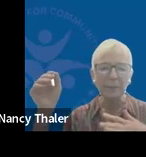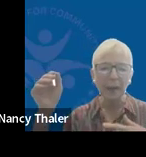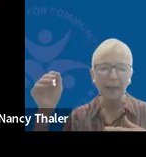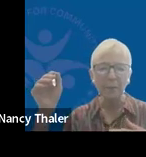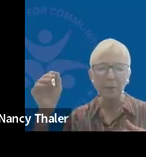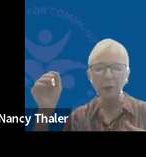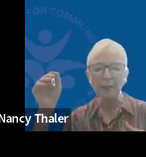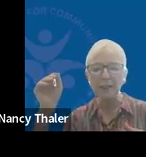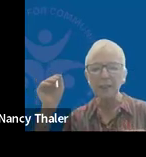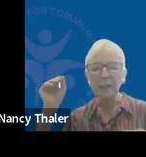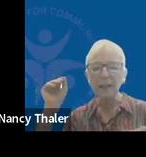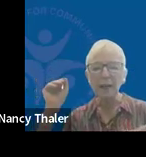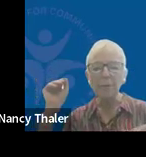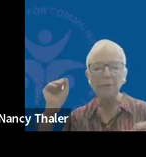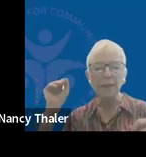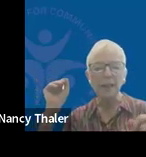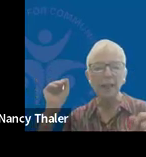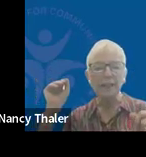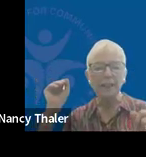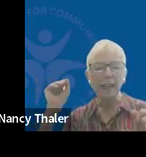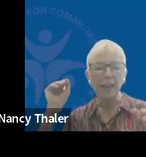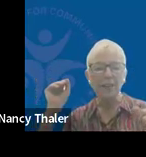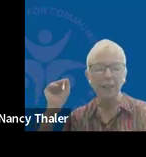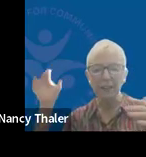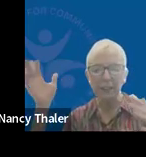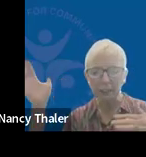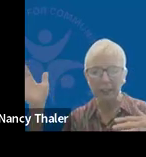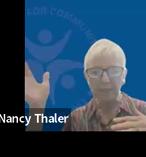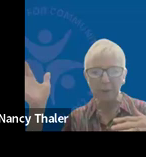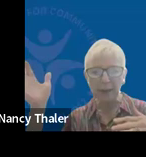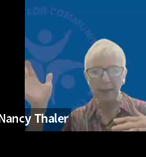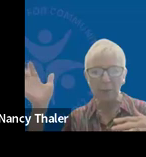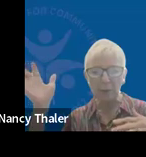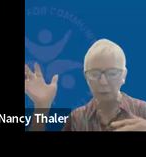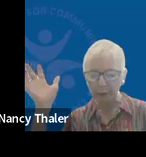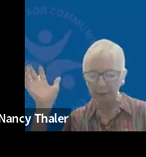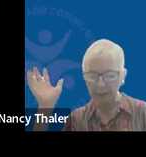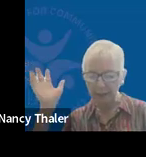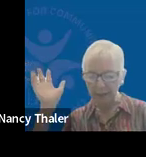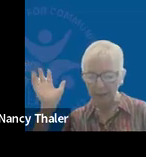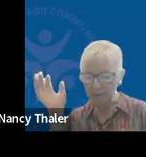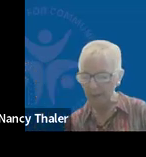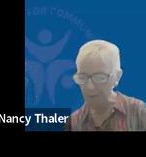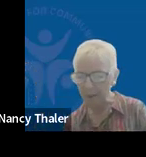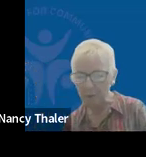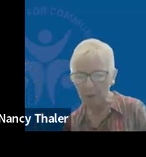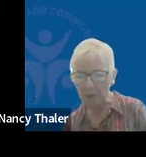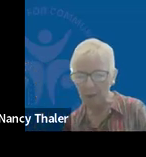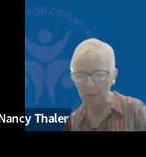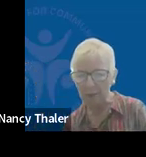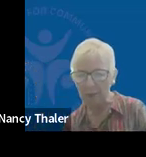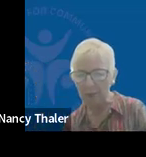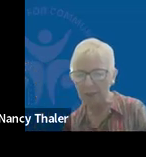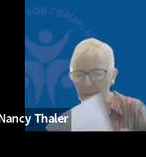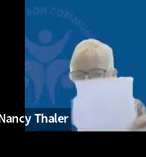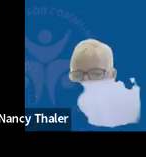to get the MAC up and running. And it has, I think, a year to get the BAC up and running. I want to check